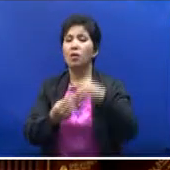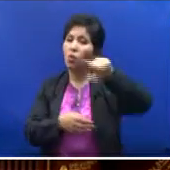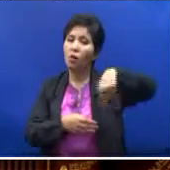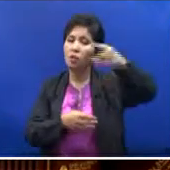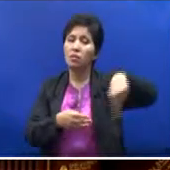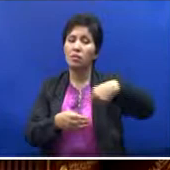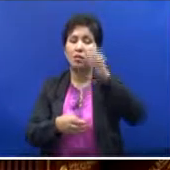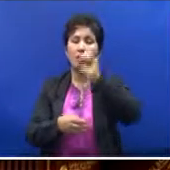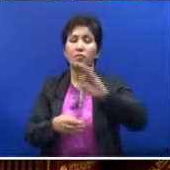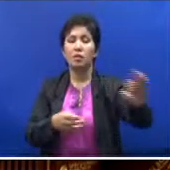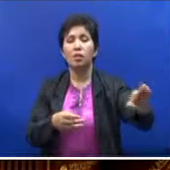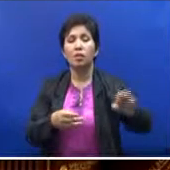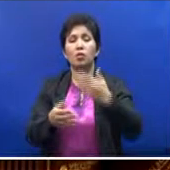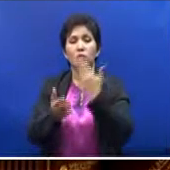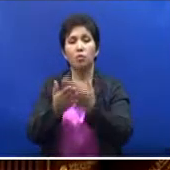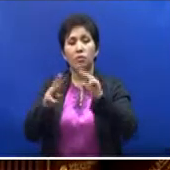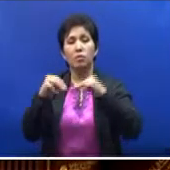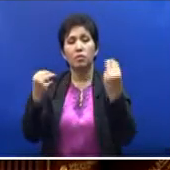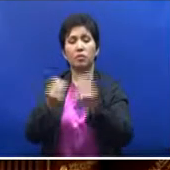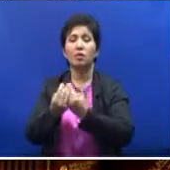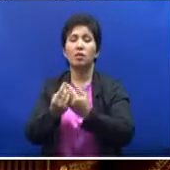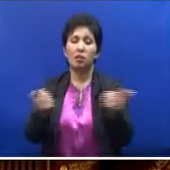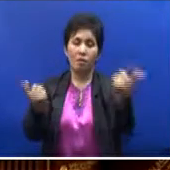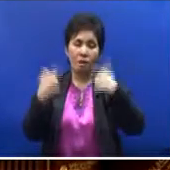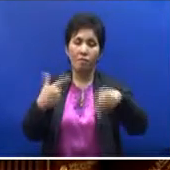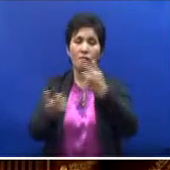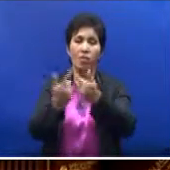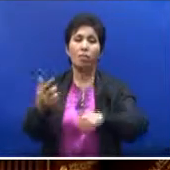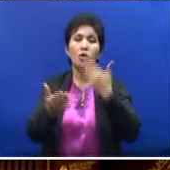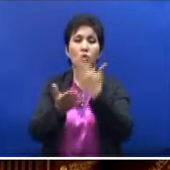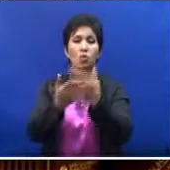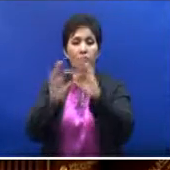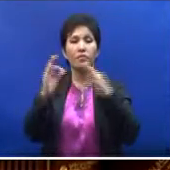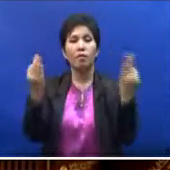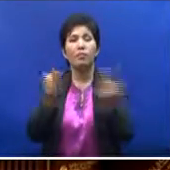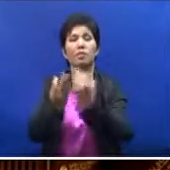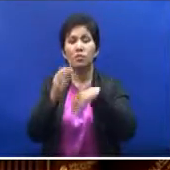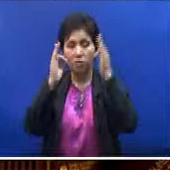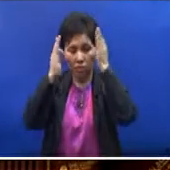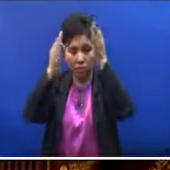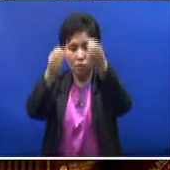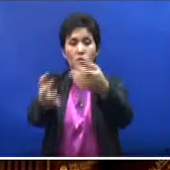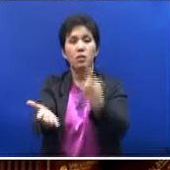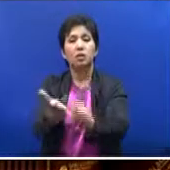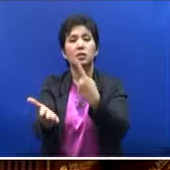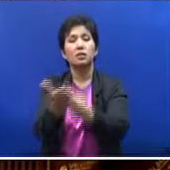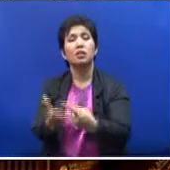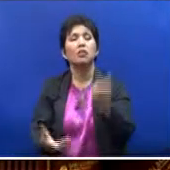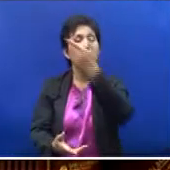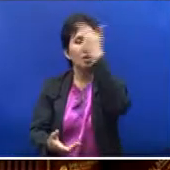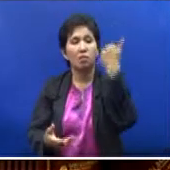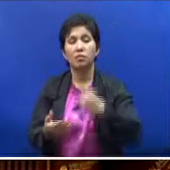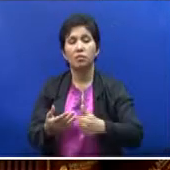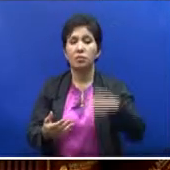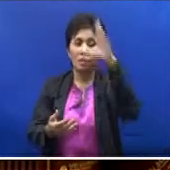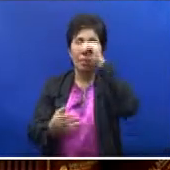good society come from good family. Okay, so this is why this topic is important to be discussed, okay, for